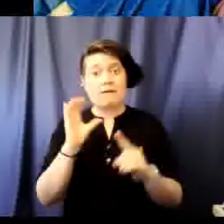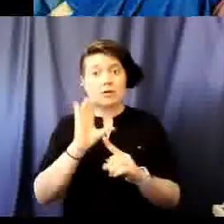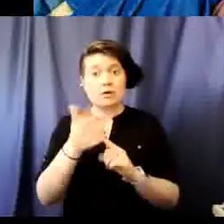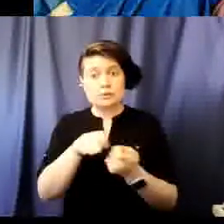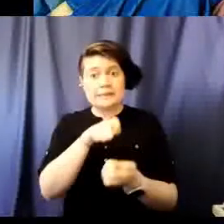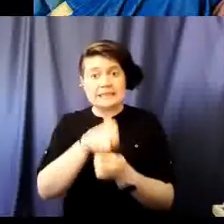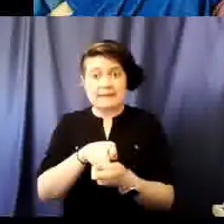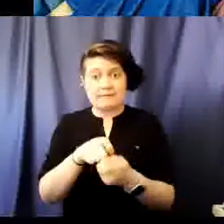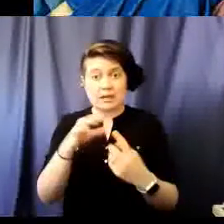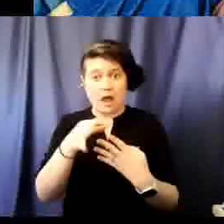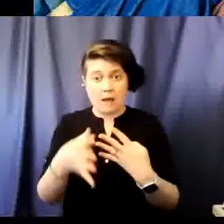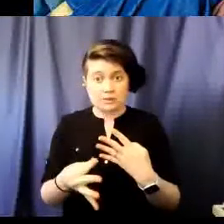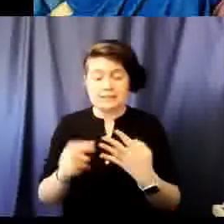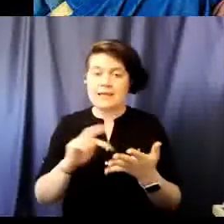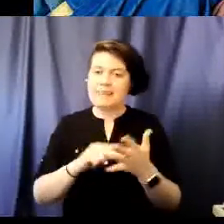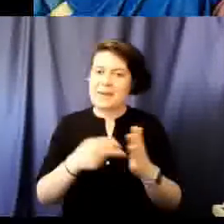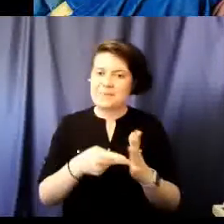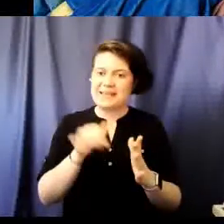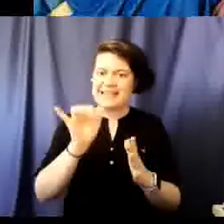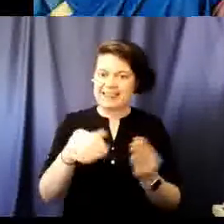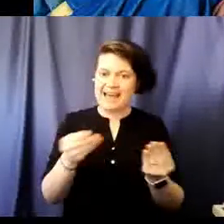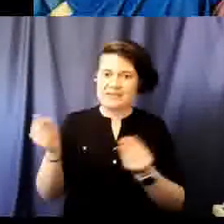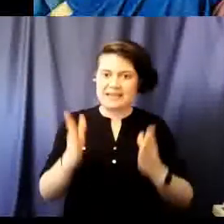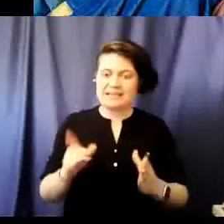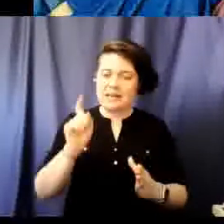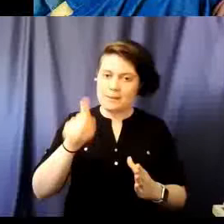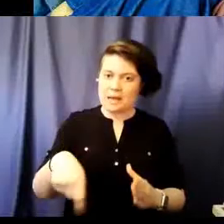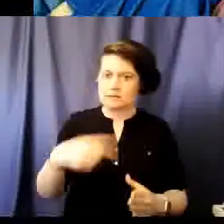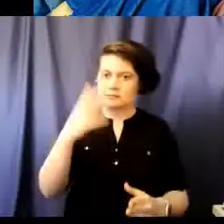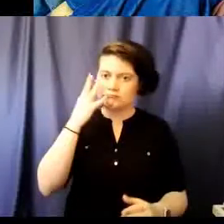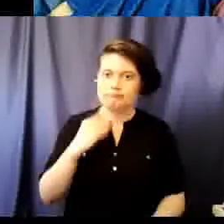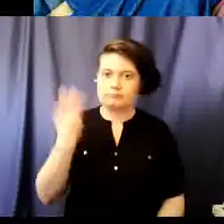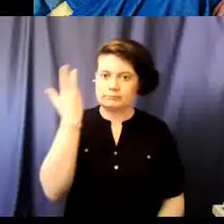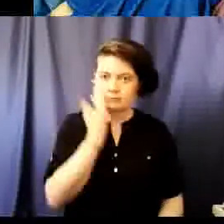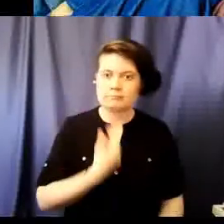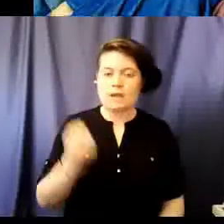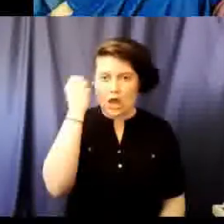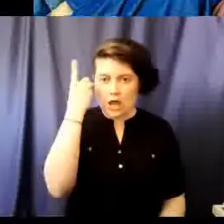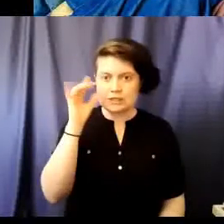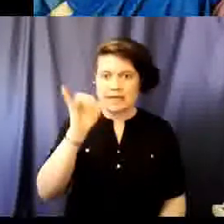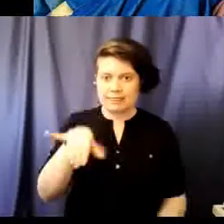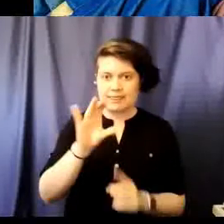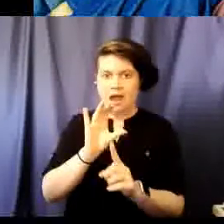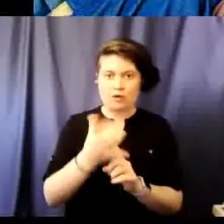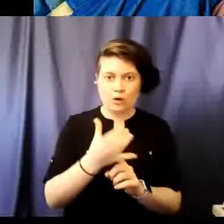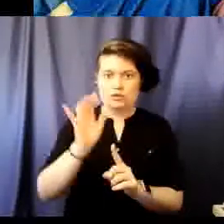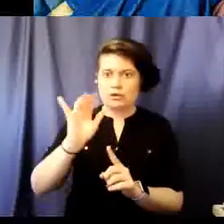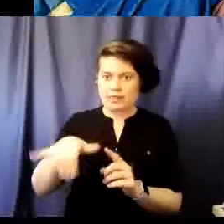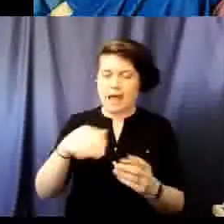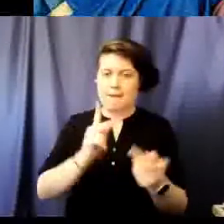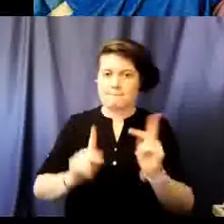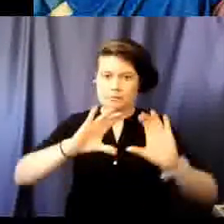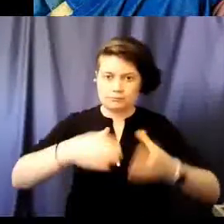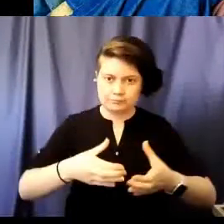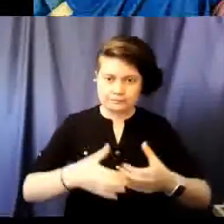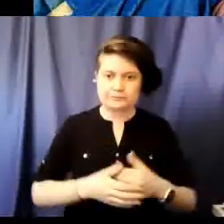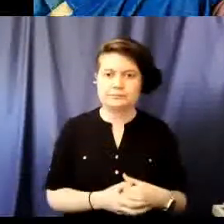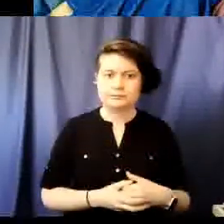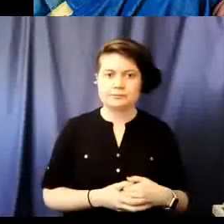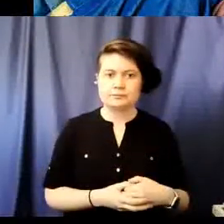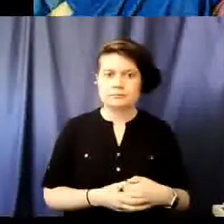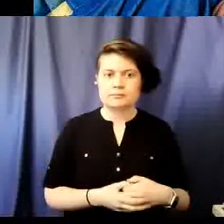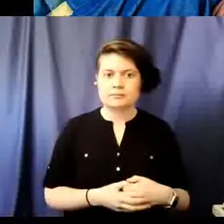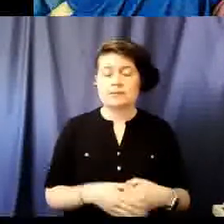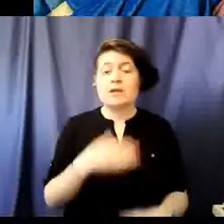a facilitator who is well-trained and comfortable facilitating for that population. It's best that